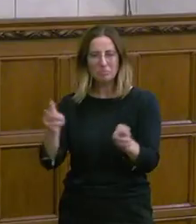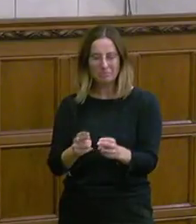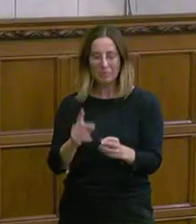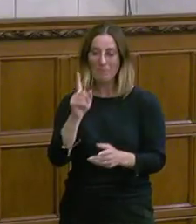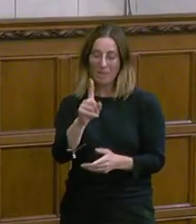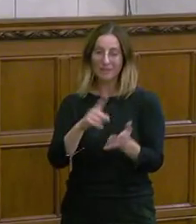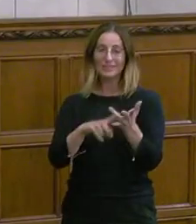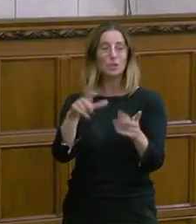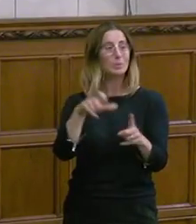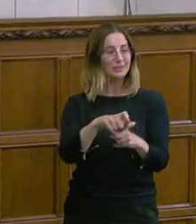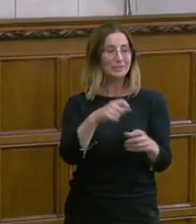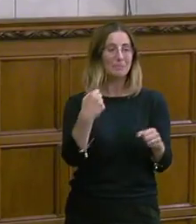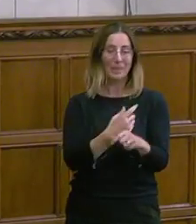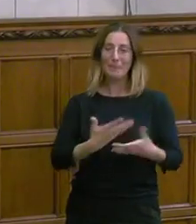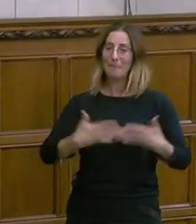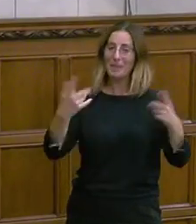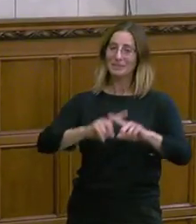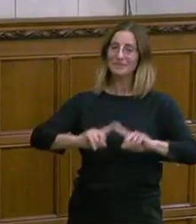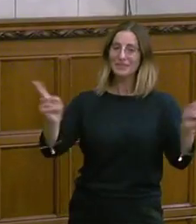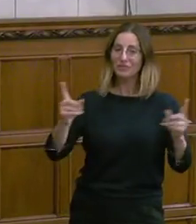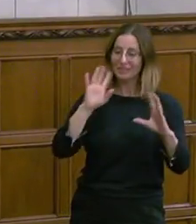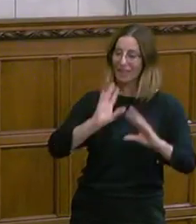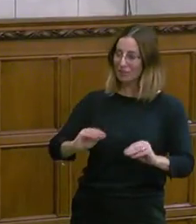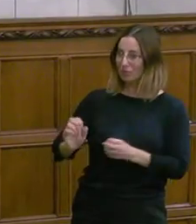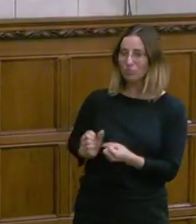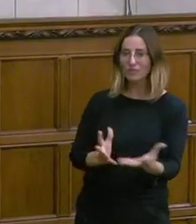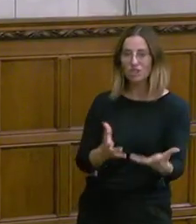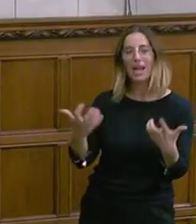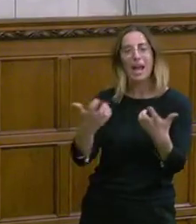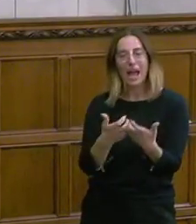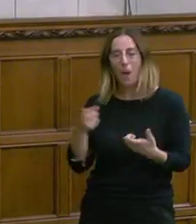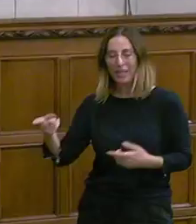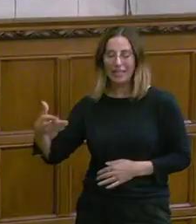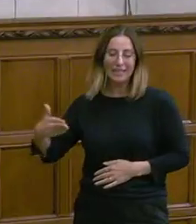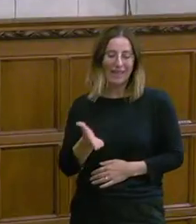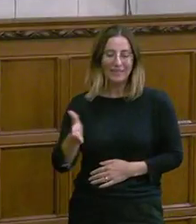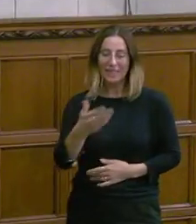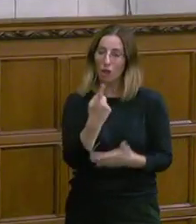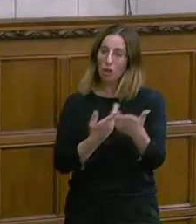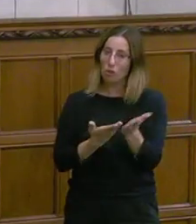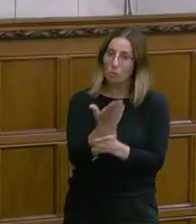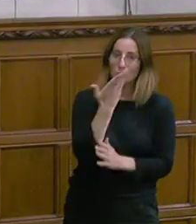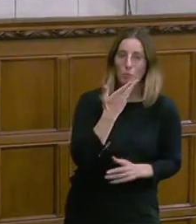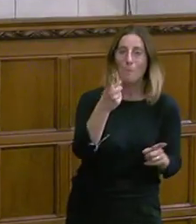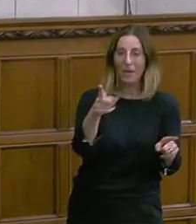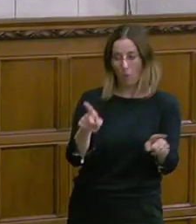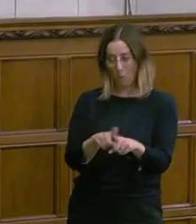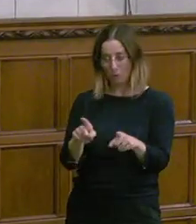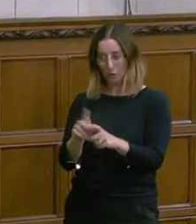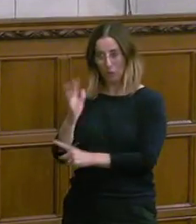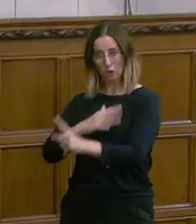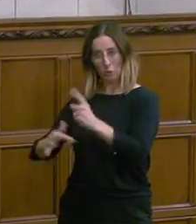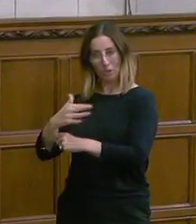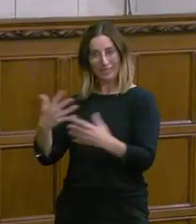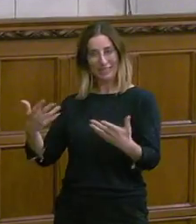he went, not just in terms of educational provision, but in terms of the way he navigated life socially in a mainstream setting.